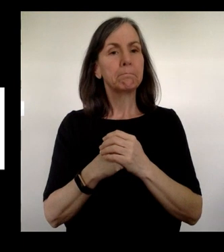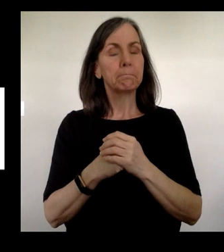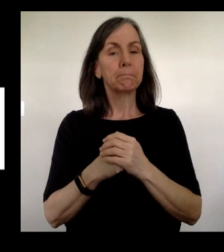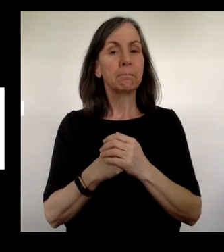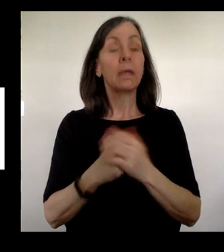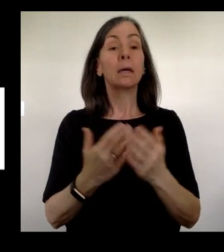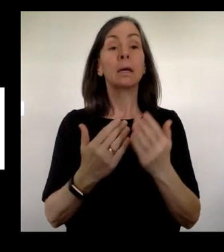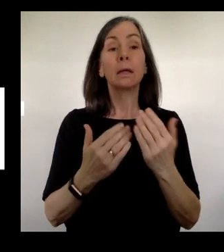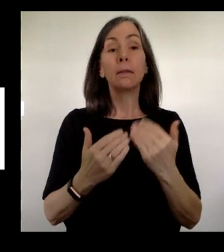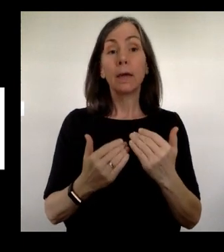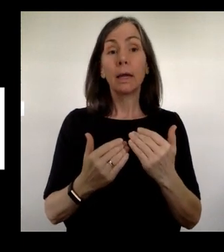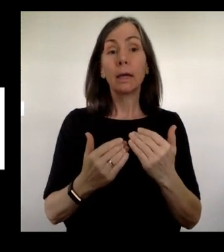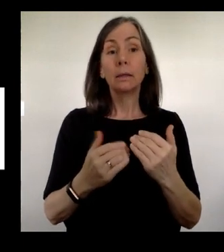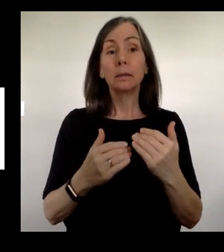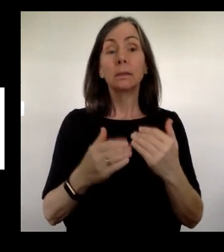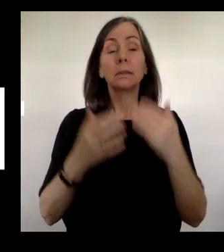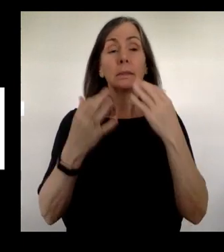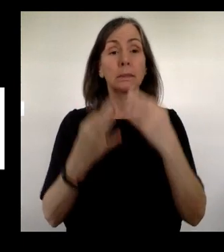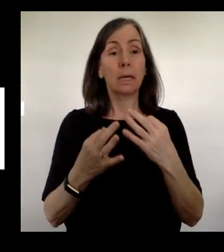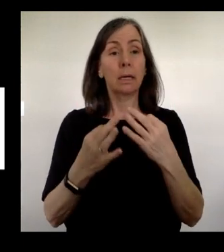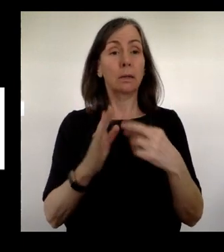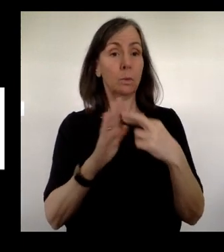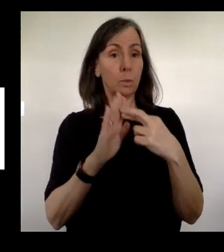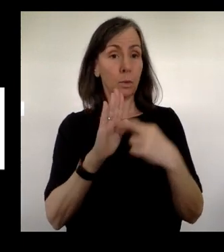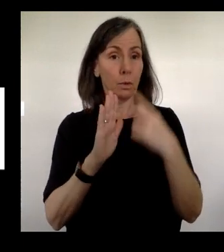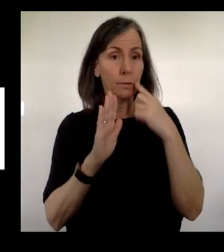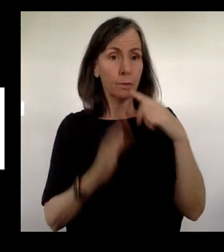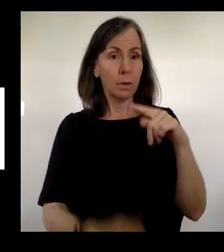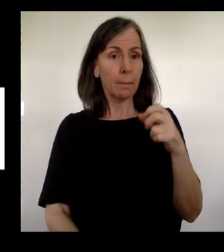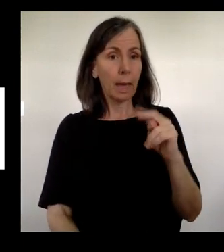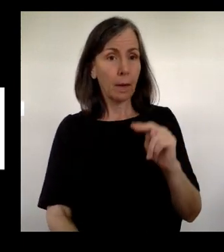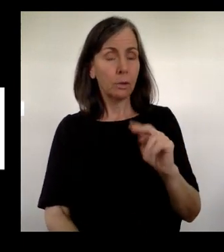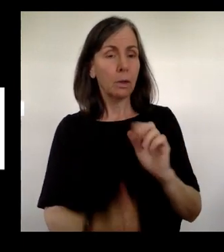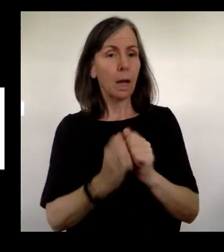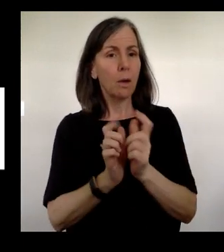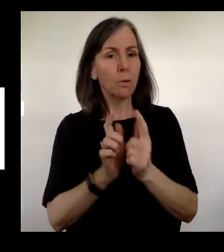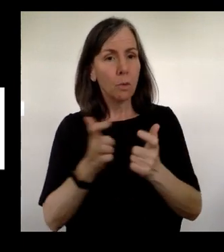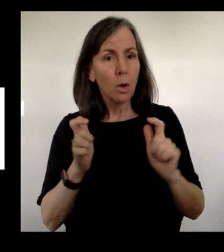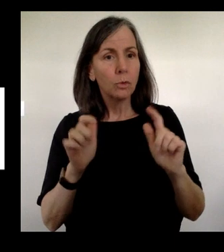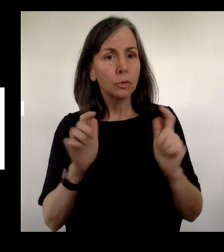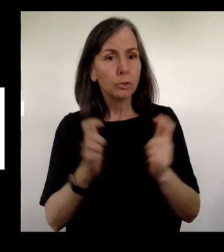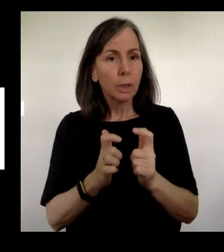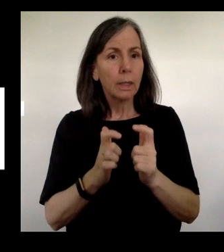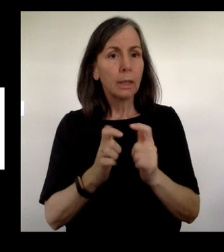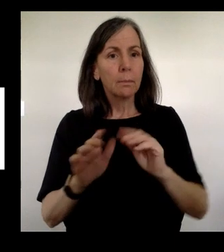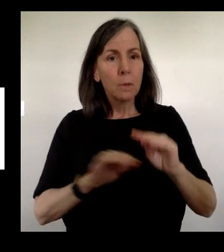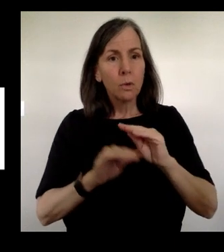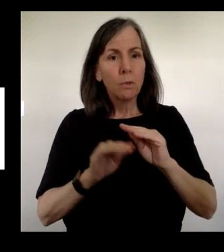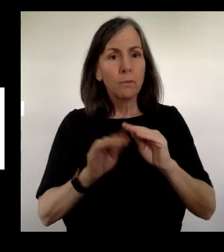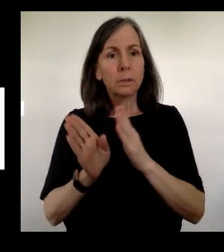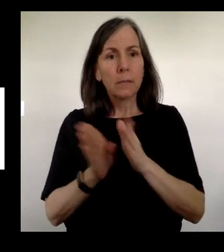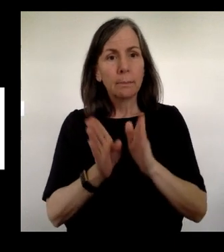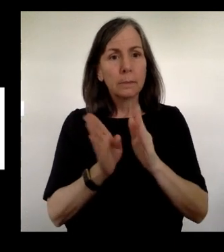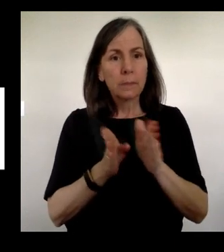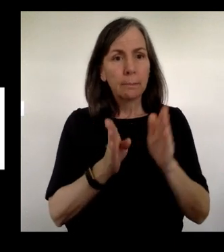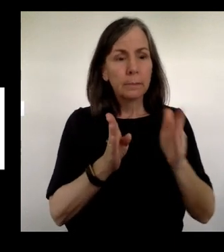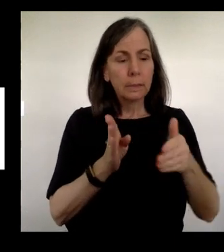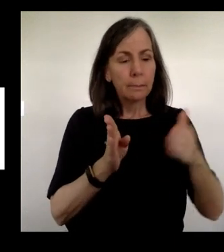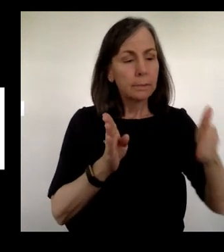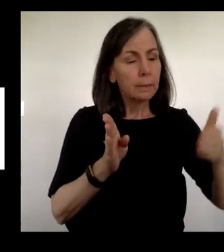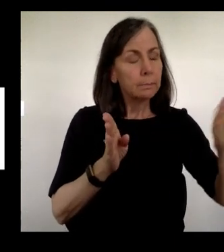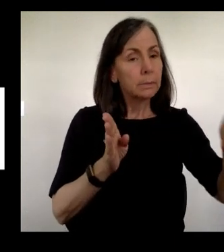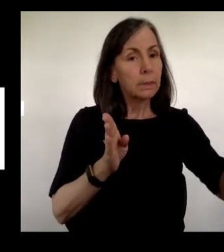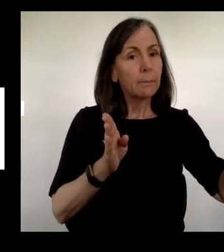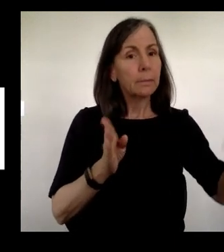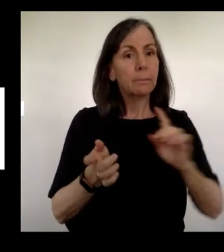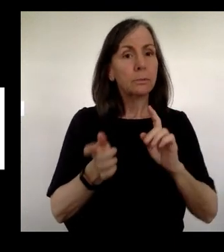Then you have to decide a rule for your pattern. How do you want it to grow? How do you want it to shrink? How is it going to move from step to step?